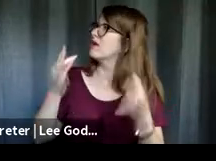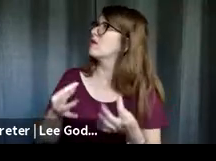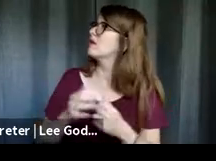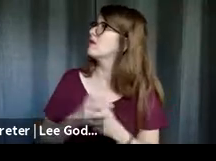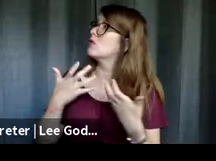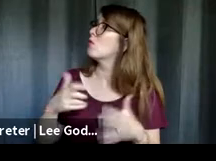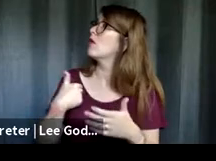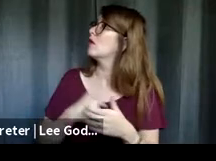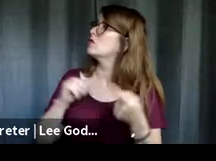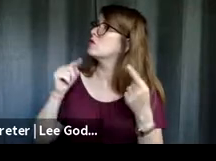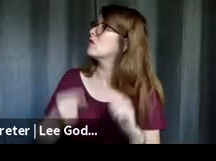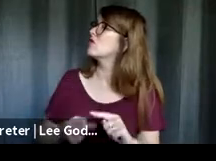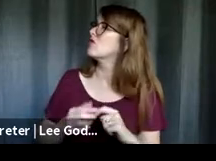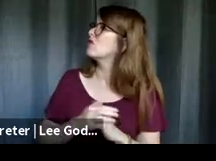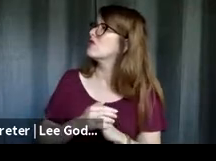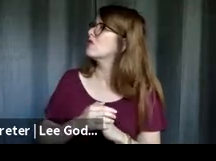want us hurting at all.